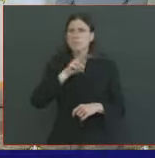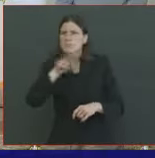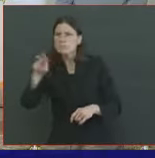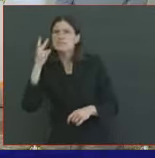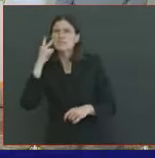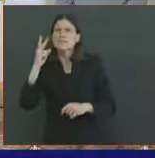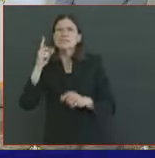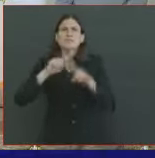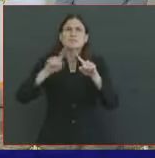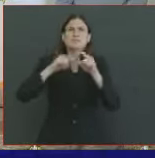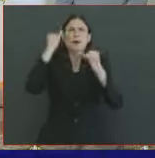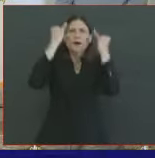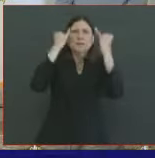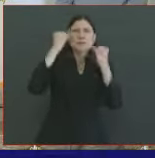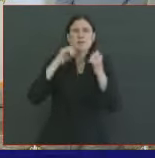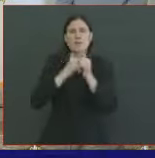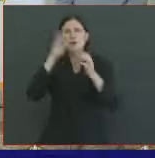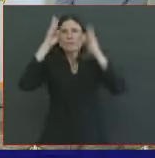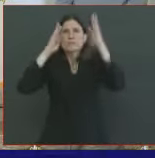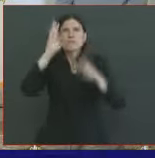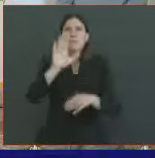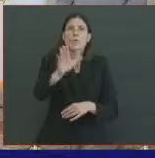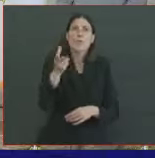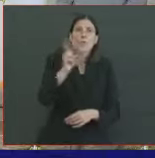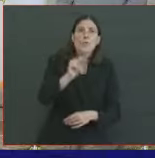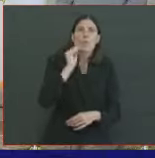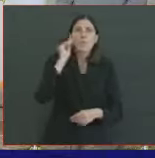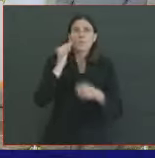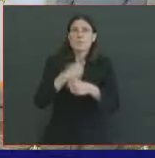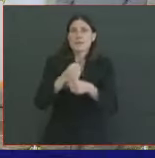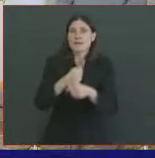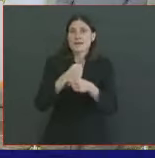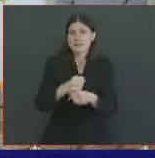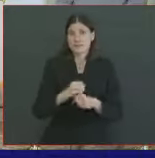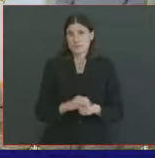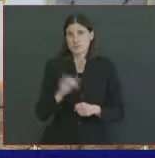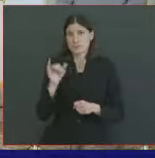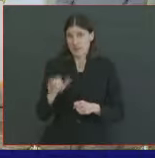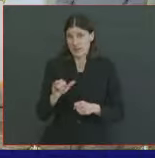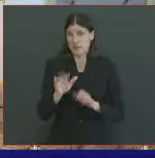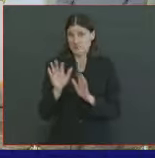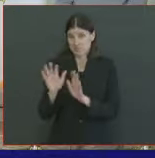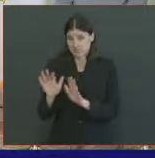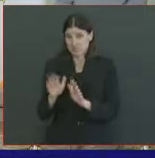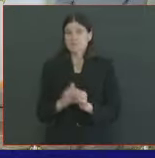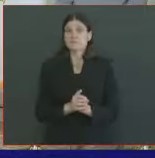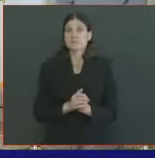another point that the inspectors asked me to make, and it relates to